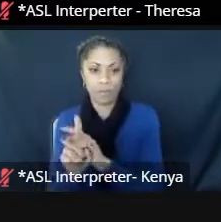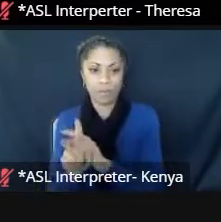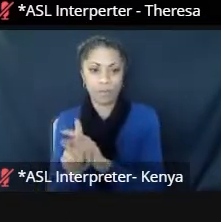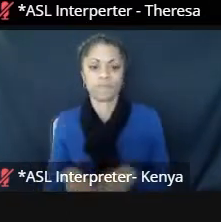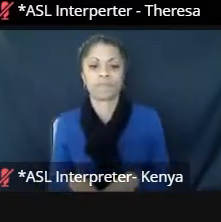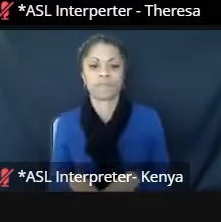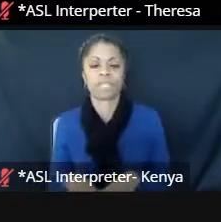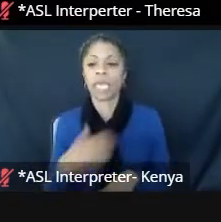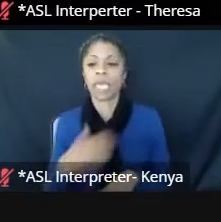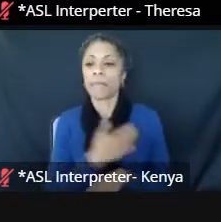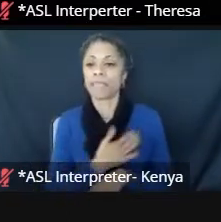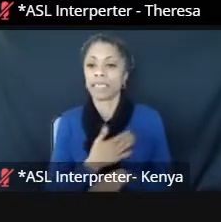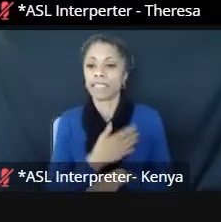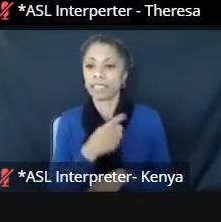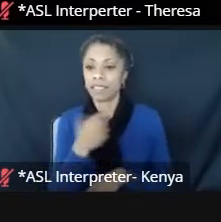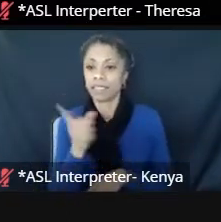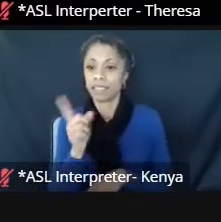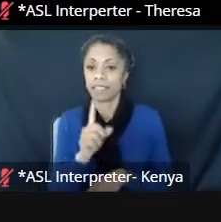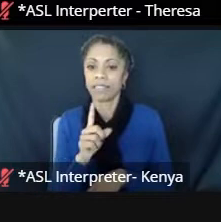yourself